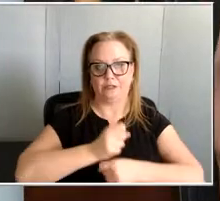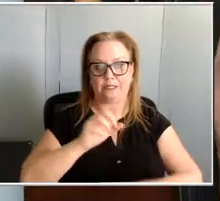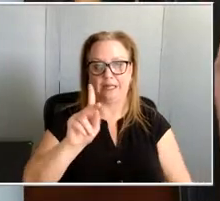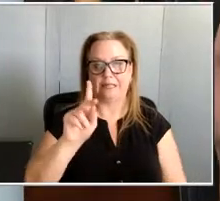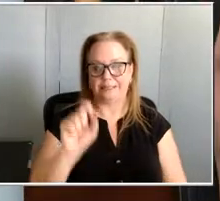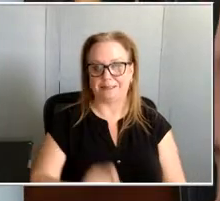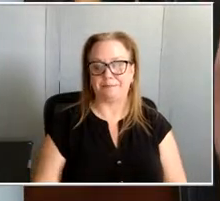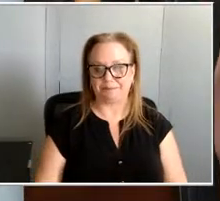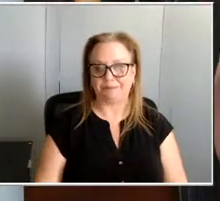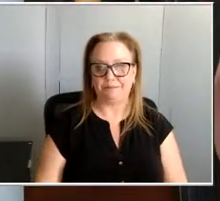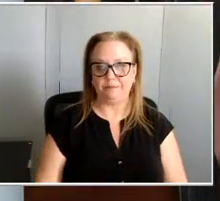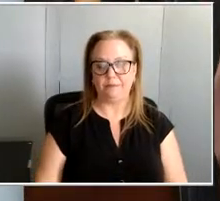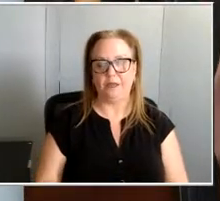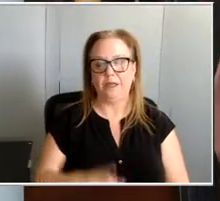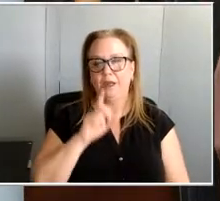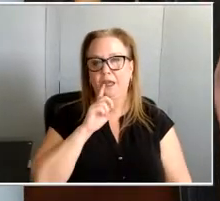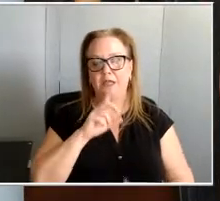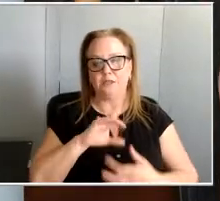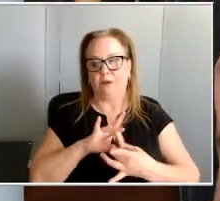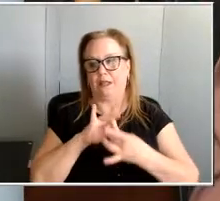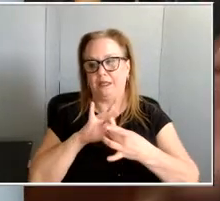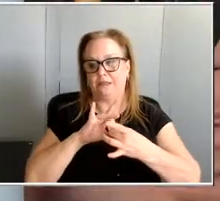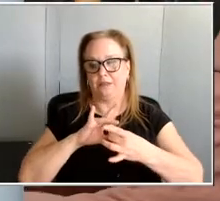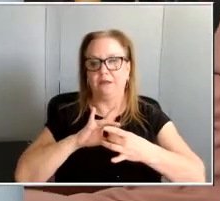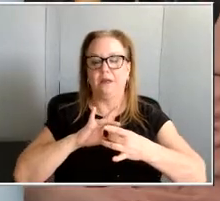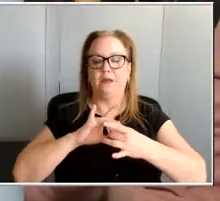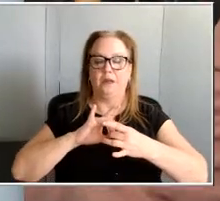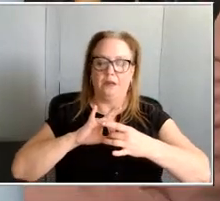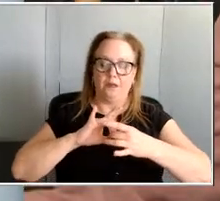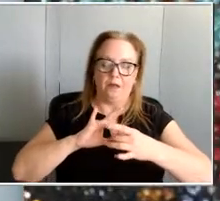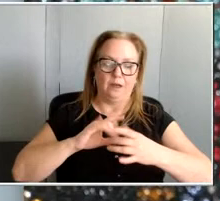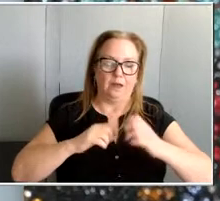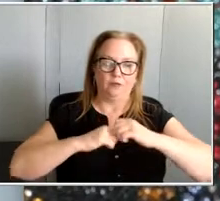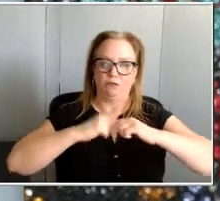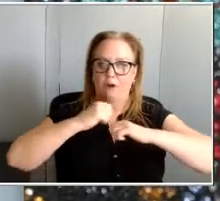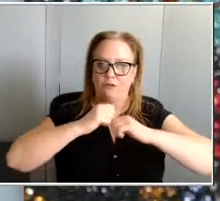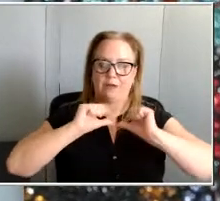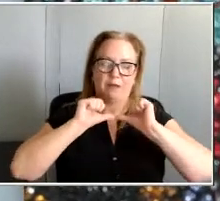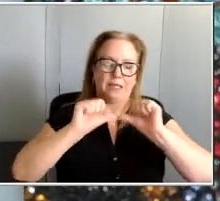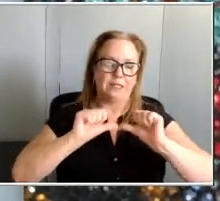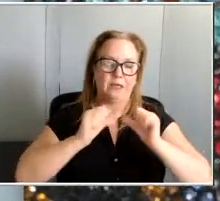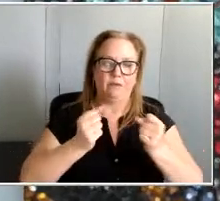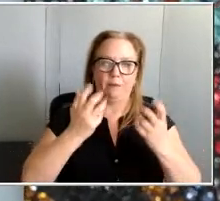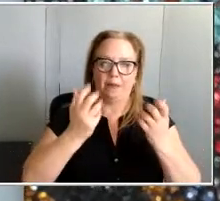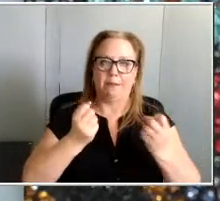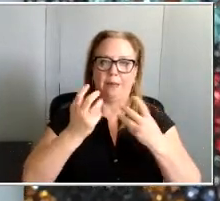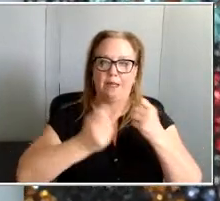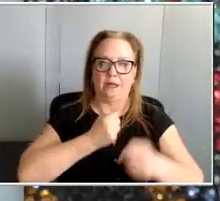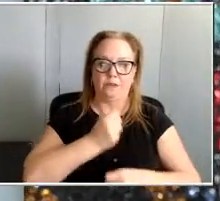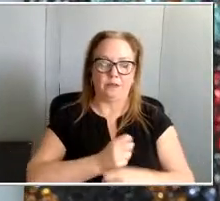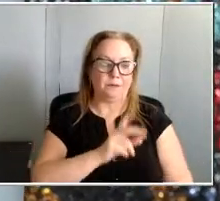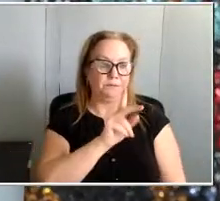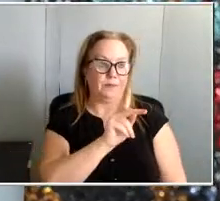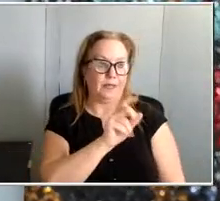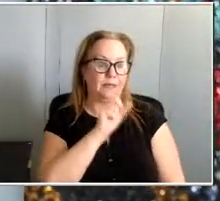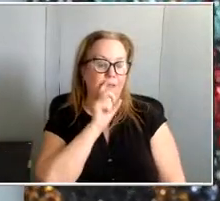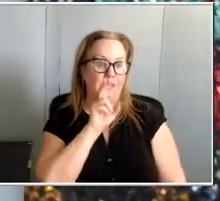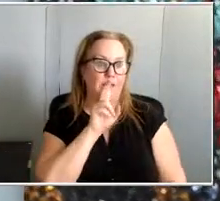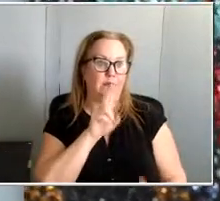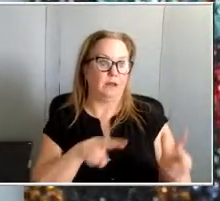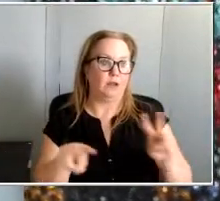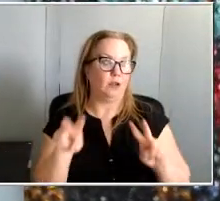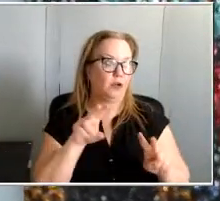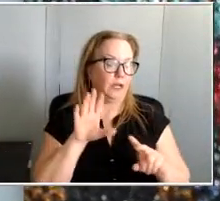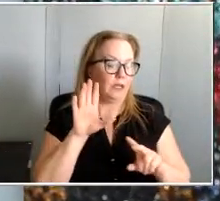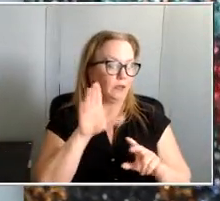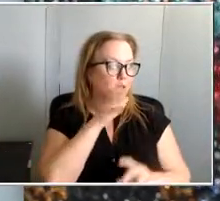really has built an infrastructure that will continue for decades. I think Kansans should really take a look in those